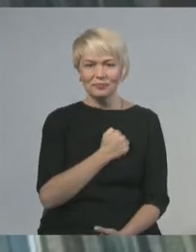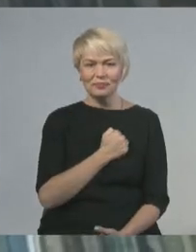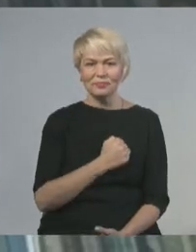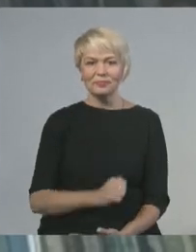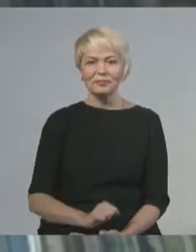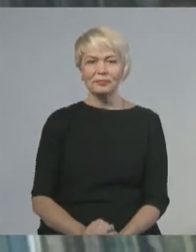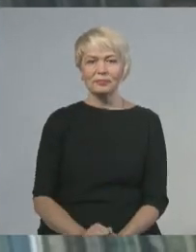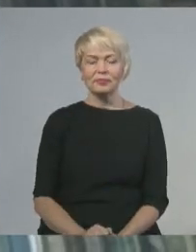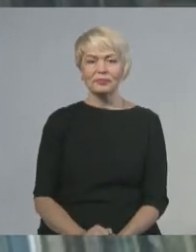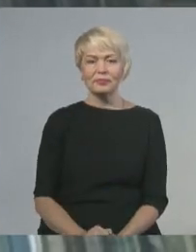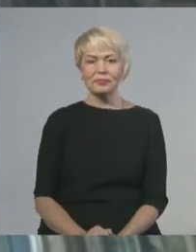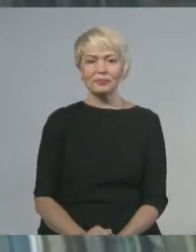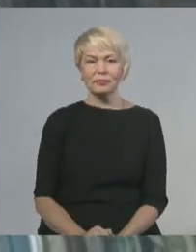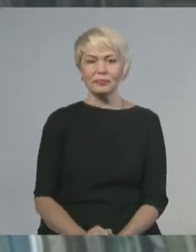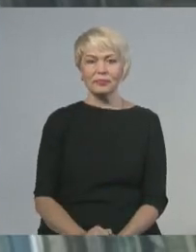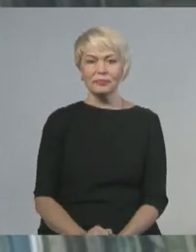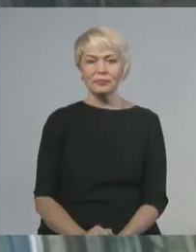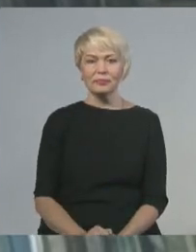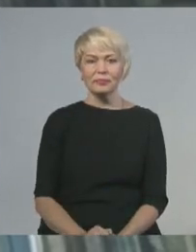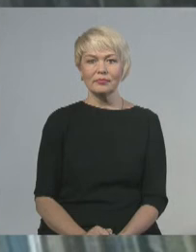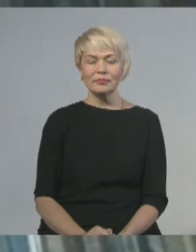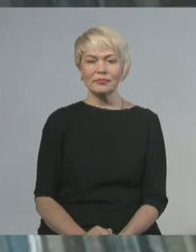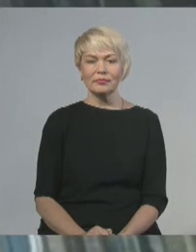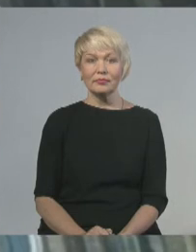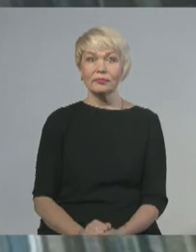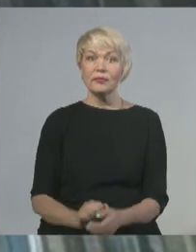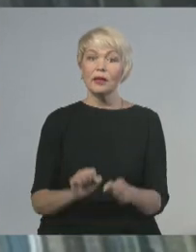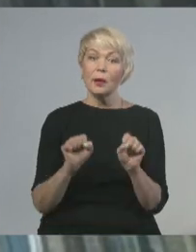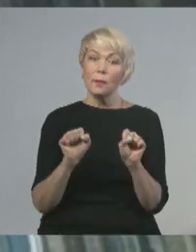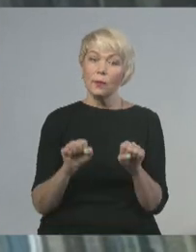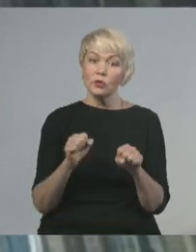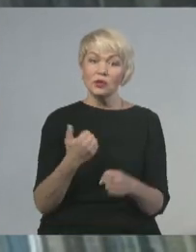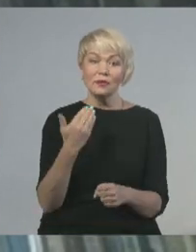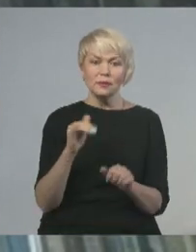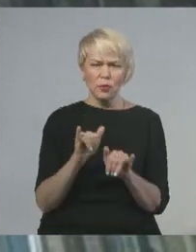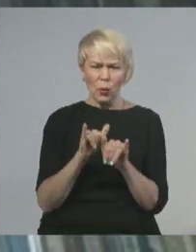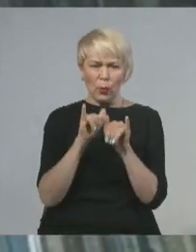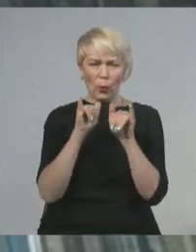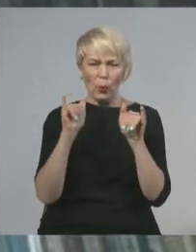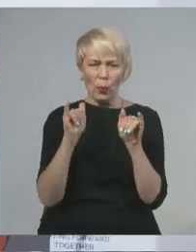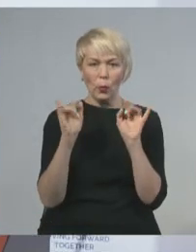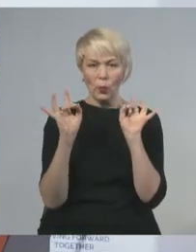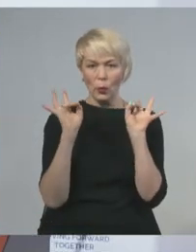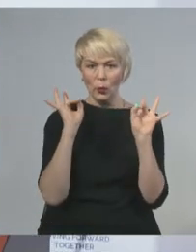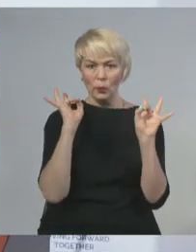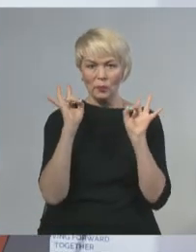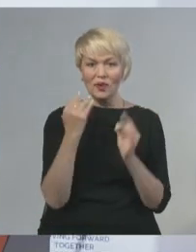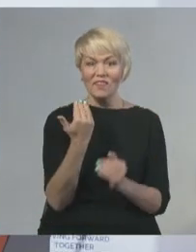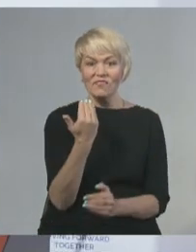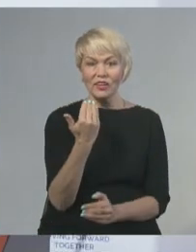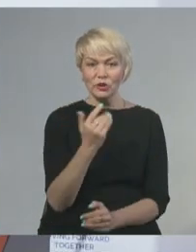can you just turn make the volume on your microphone a bit a bit more a bit better